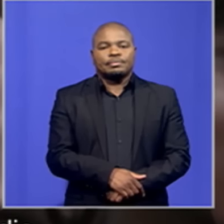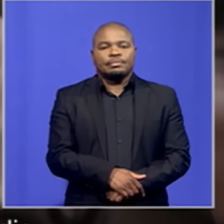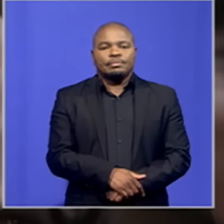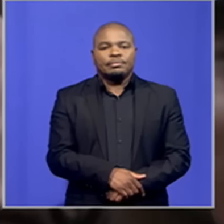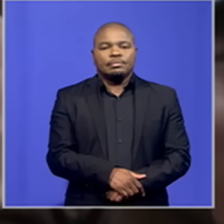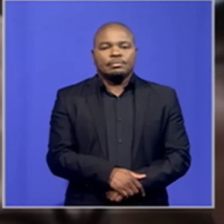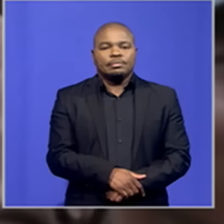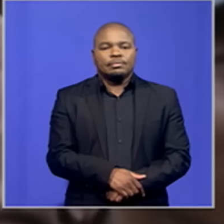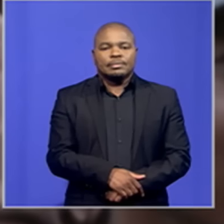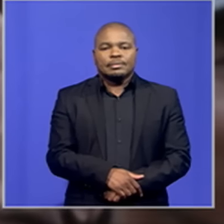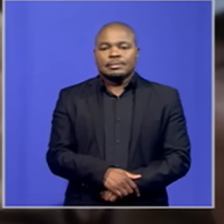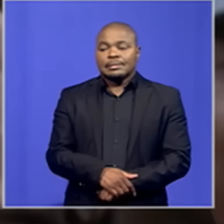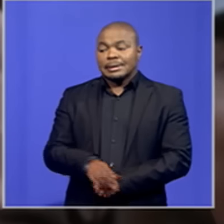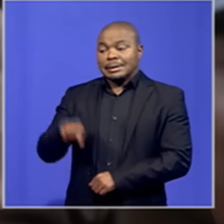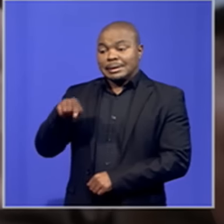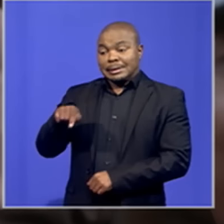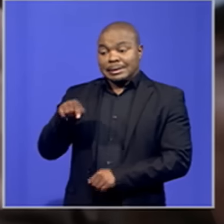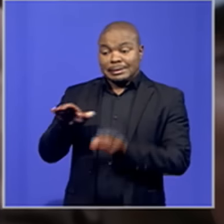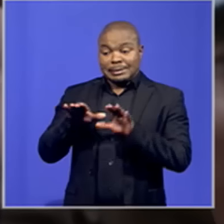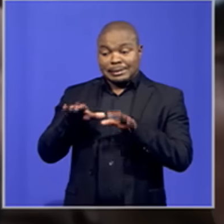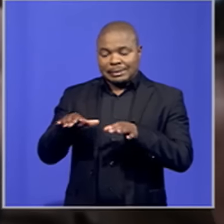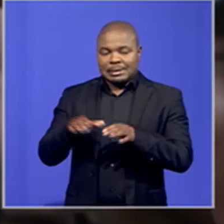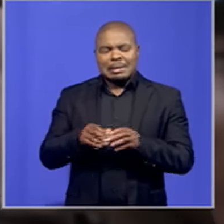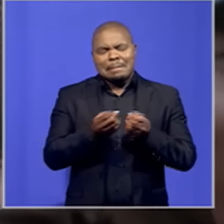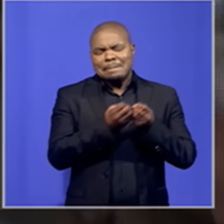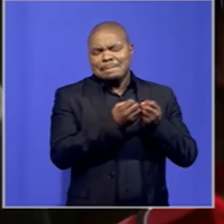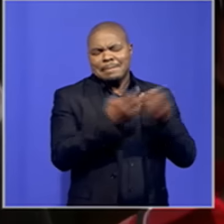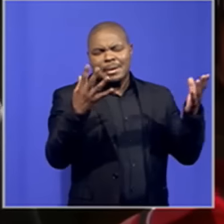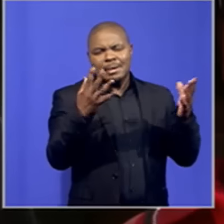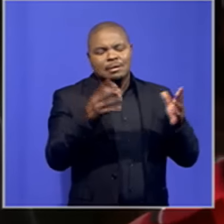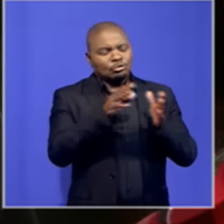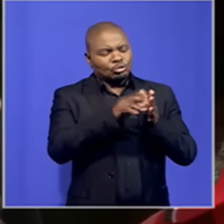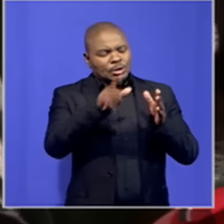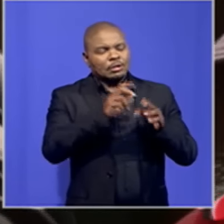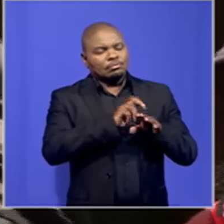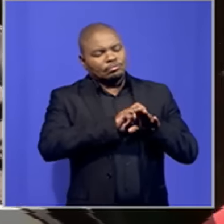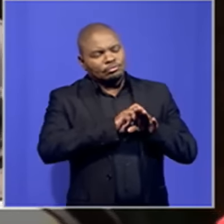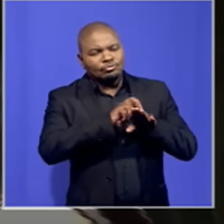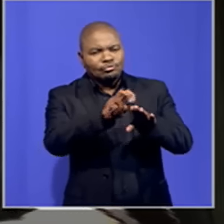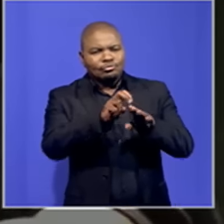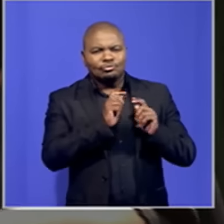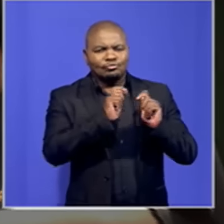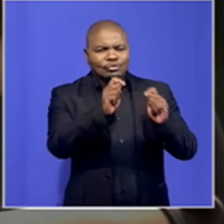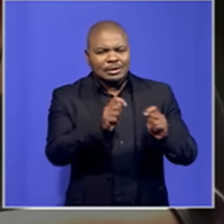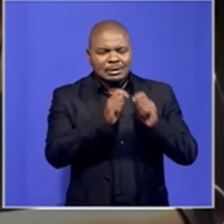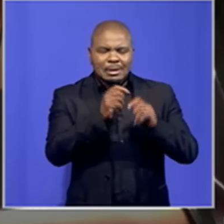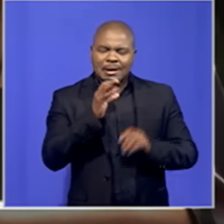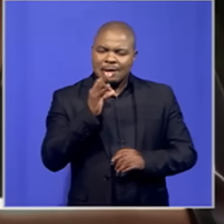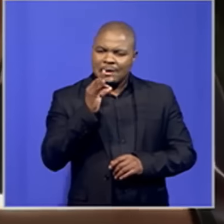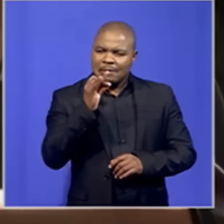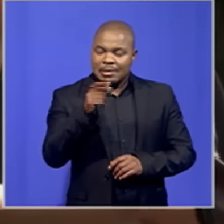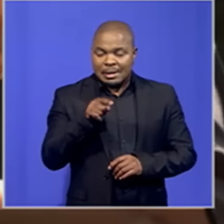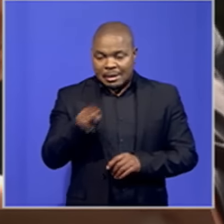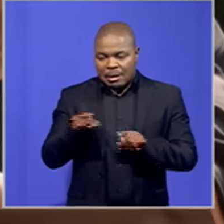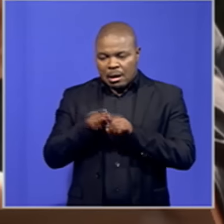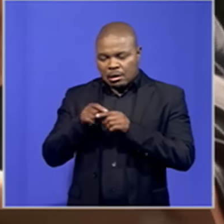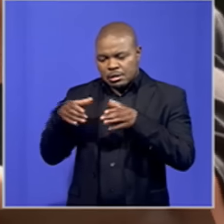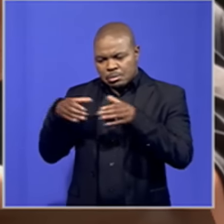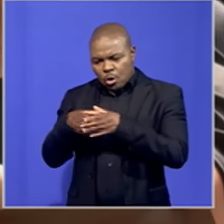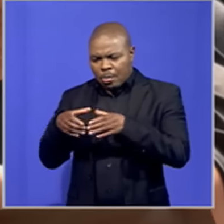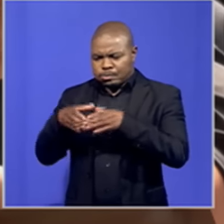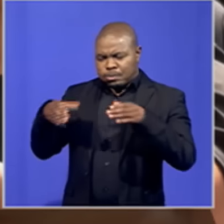The sector transports thousands of learners daily and sustains numerous small and medium